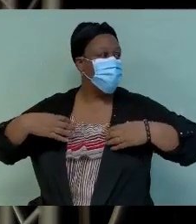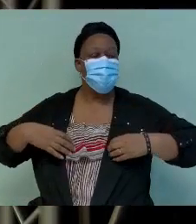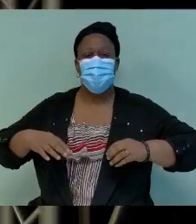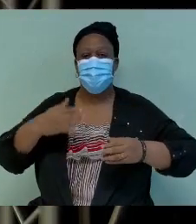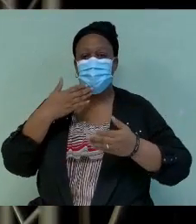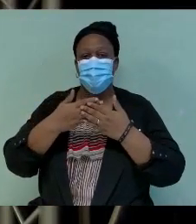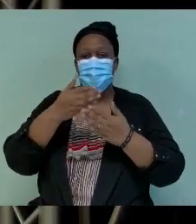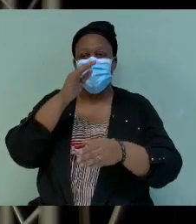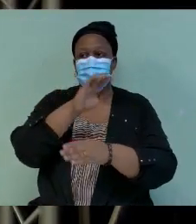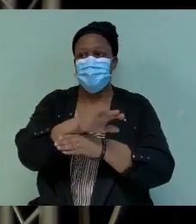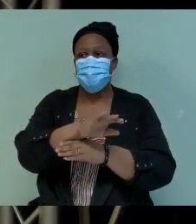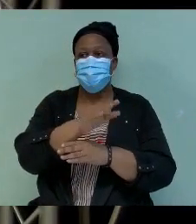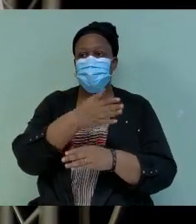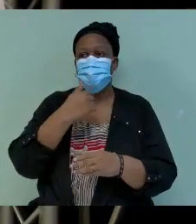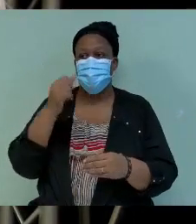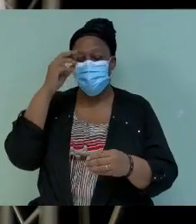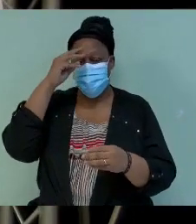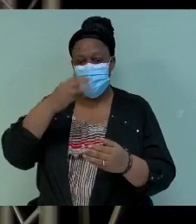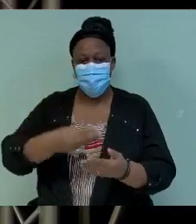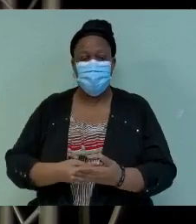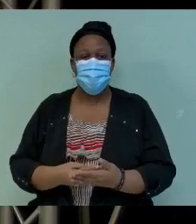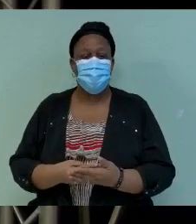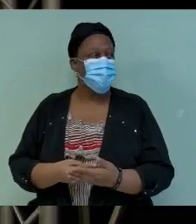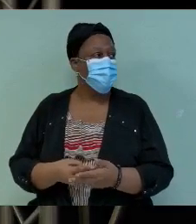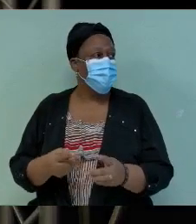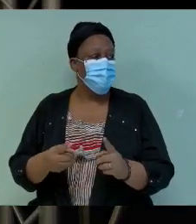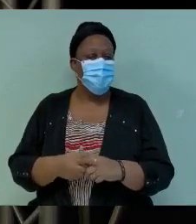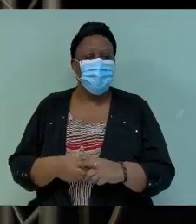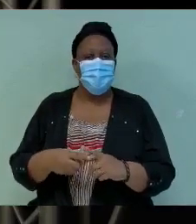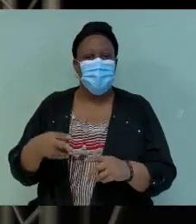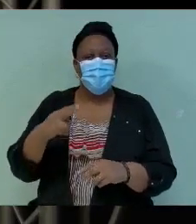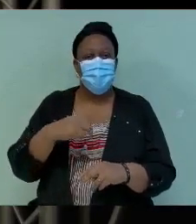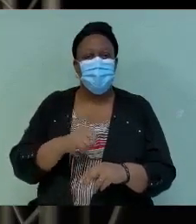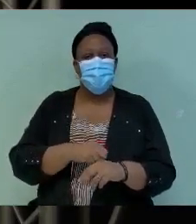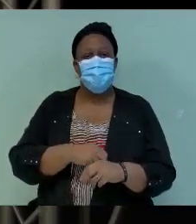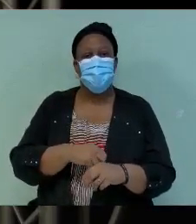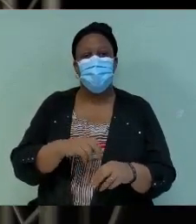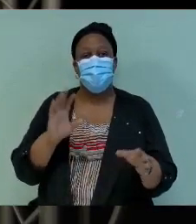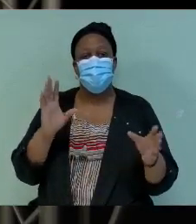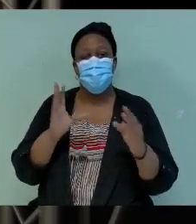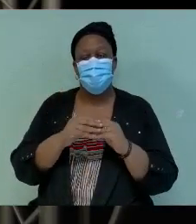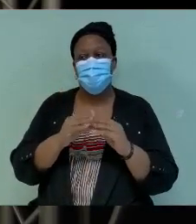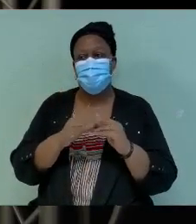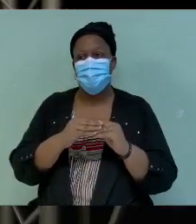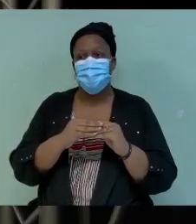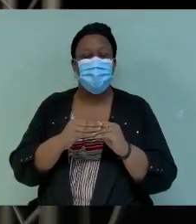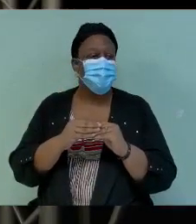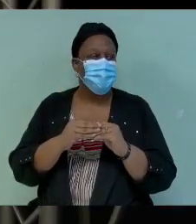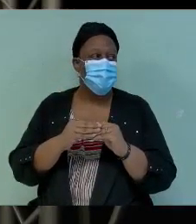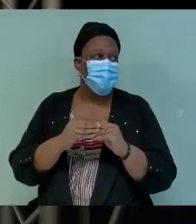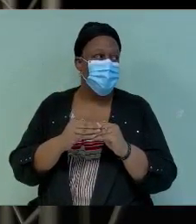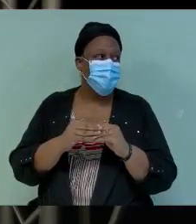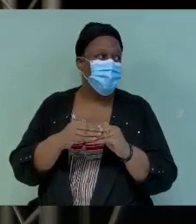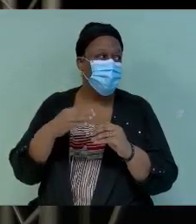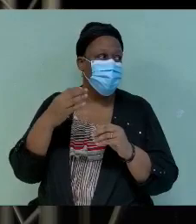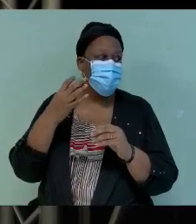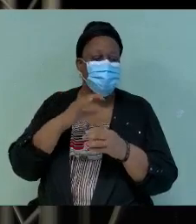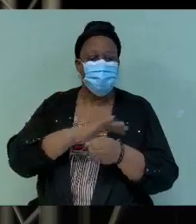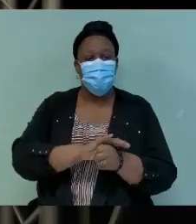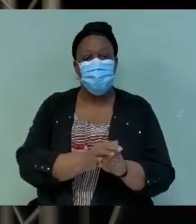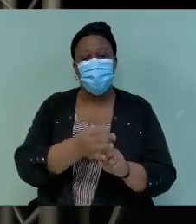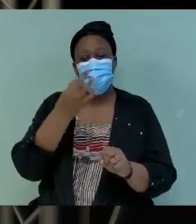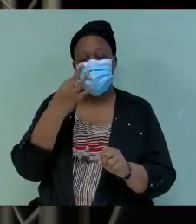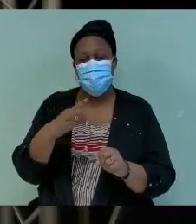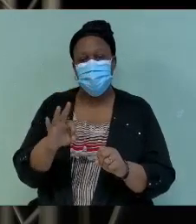Good afternoon and welcome to the National Emergency Operations Center COVID-19